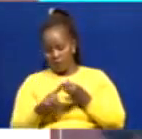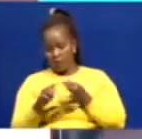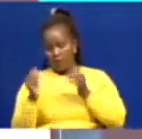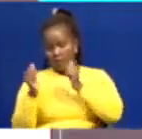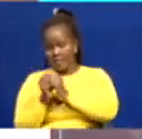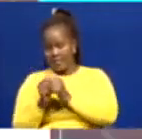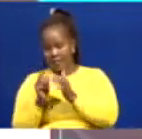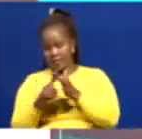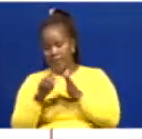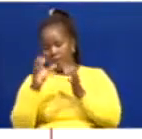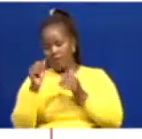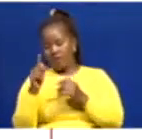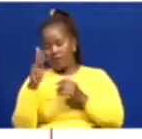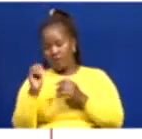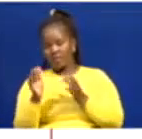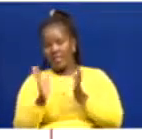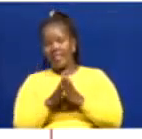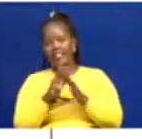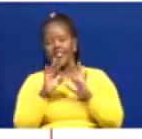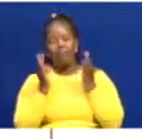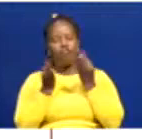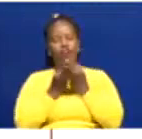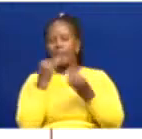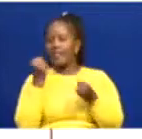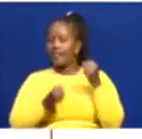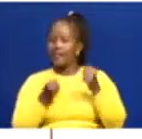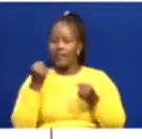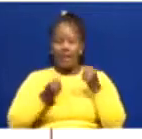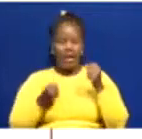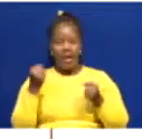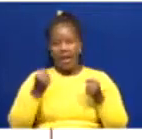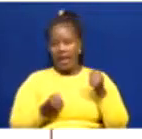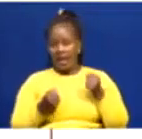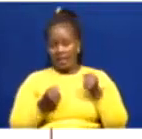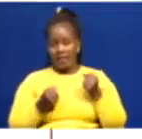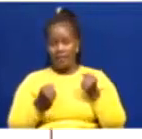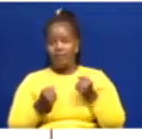5 kilometers, and the fun run. For Legends Edition, I'm Sela Onyango.